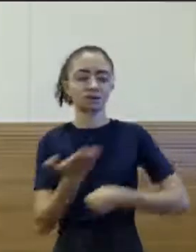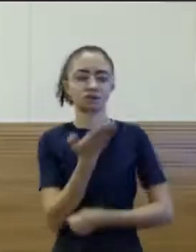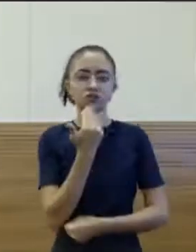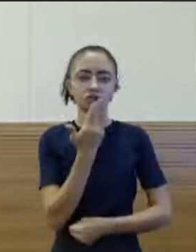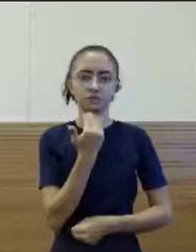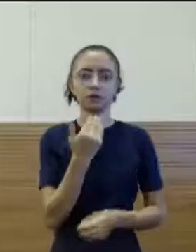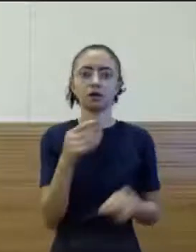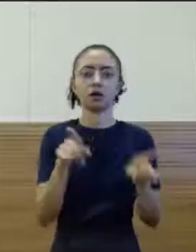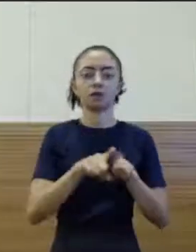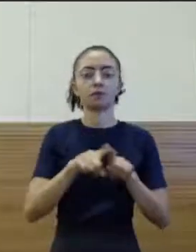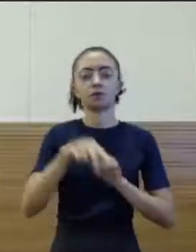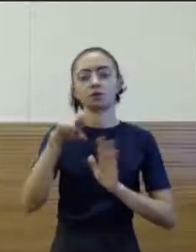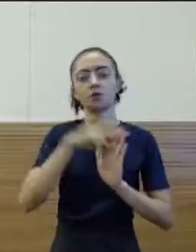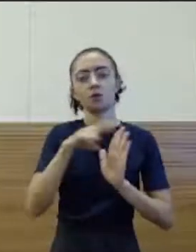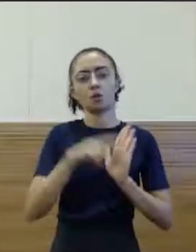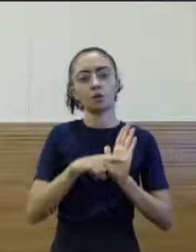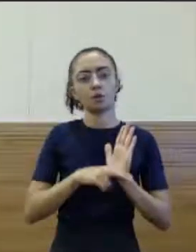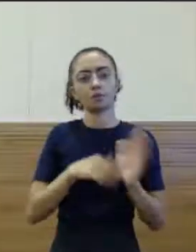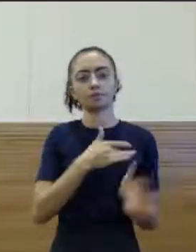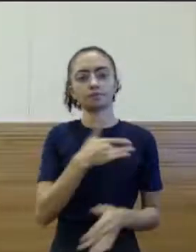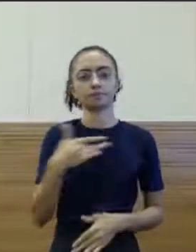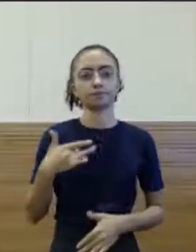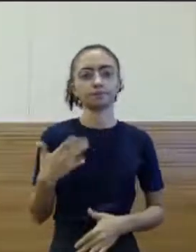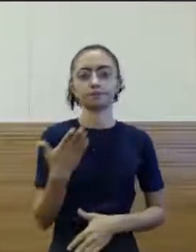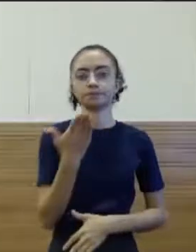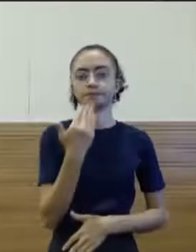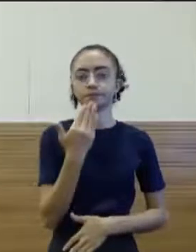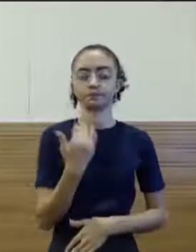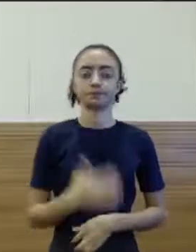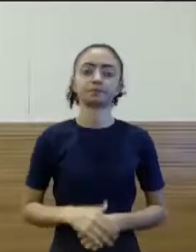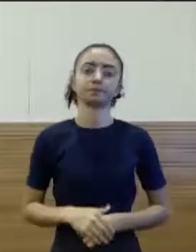the food health norms.